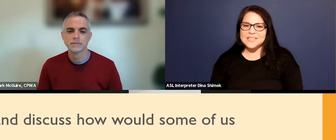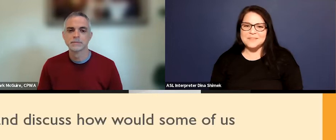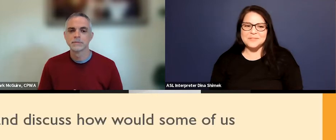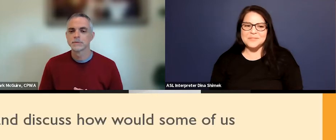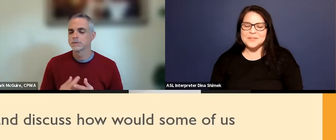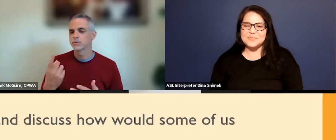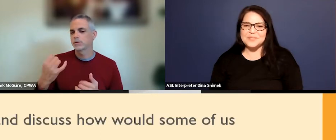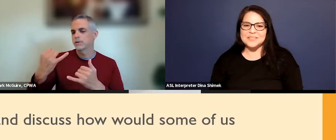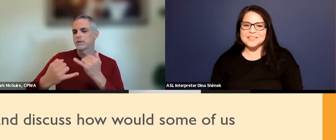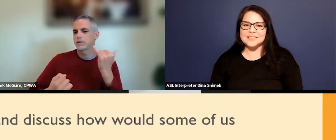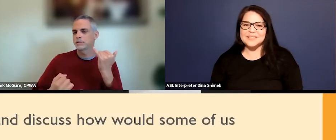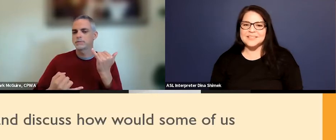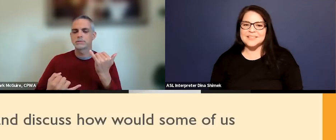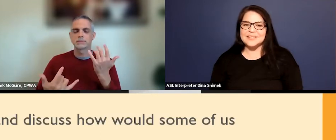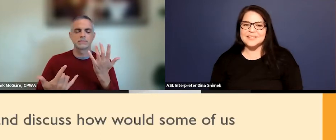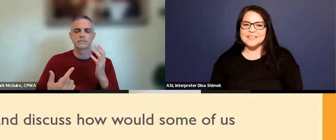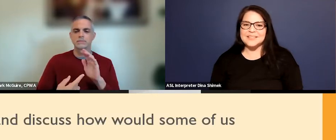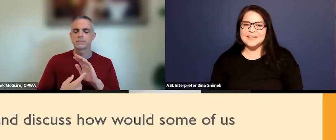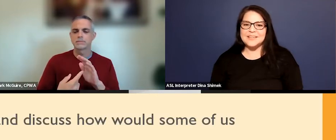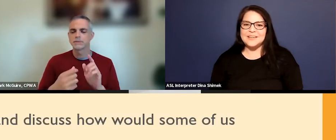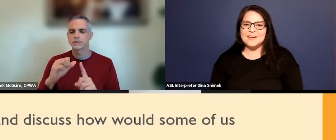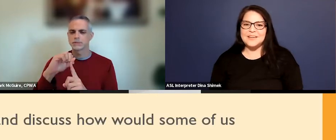Wonderful examples, wonderful.